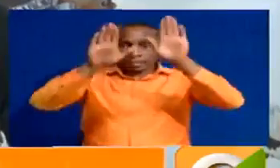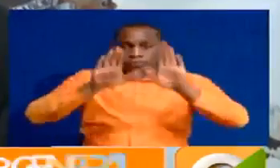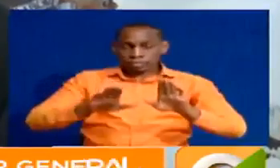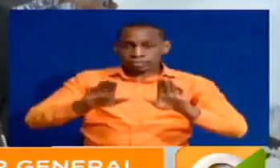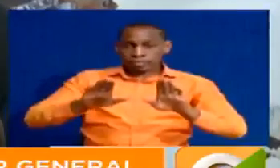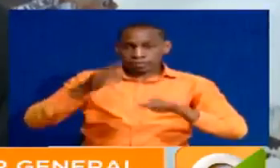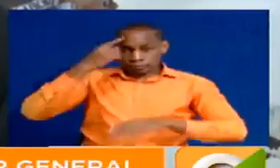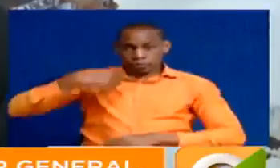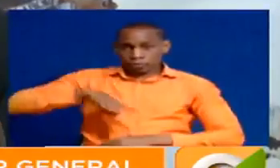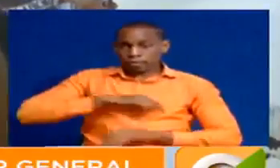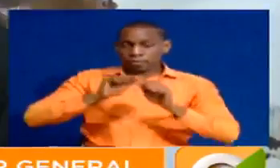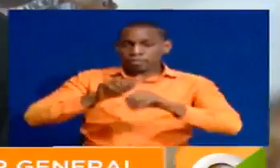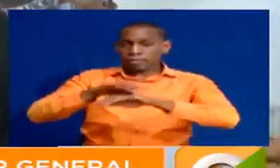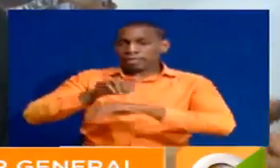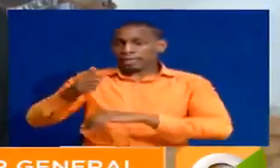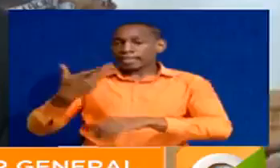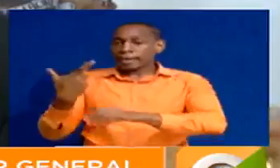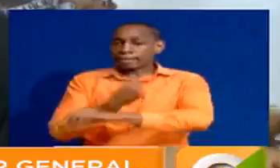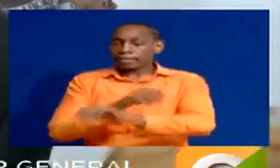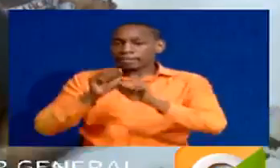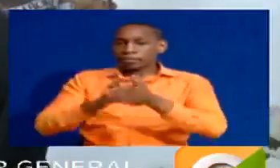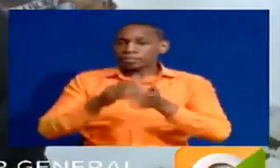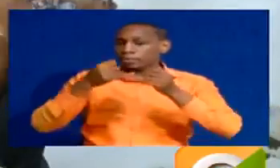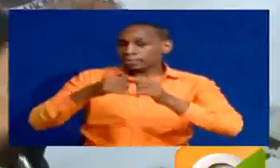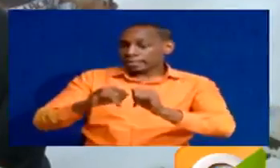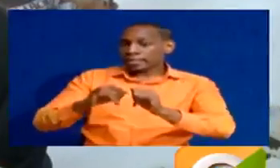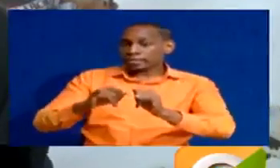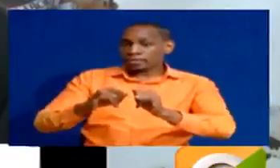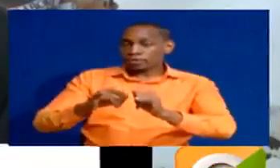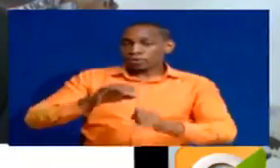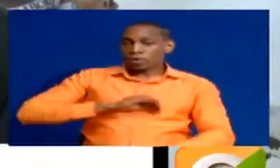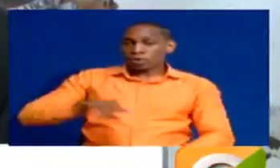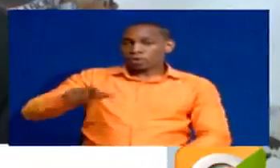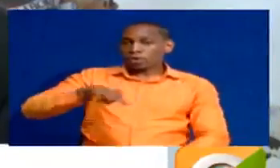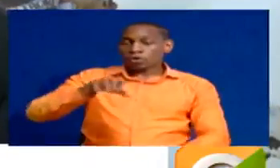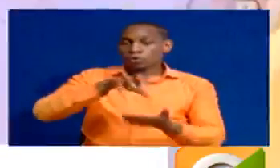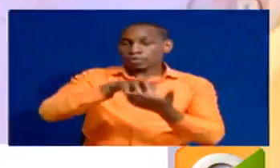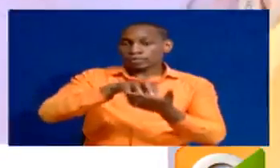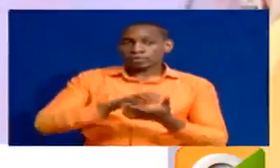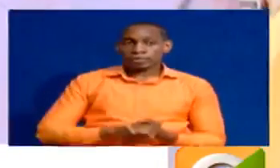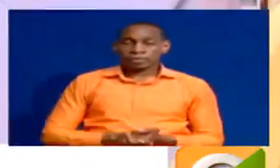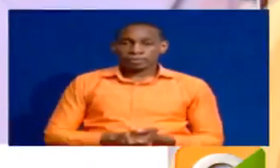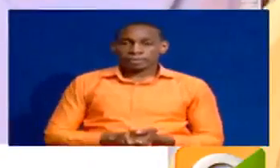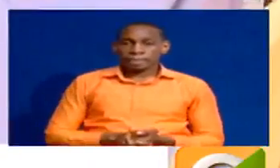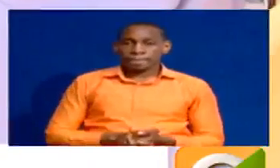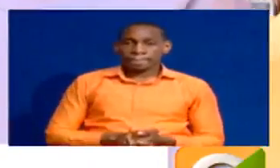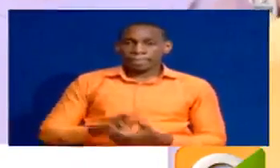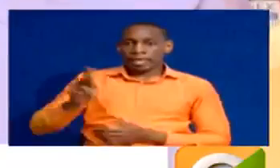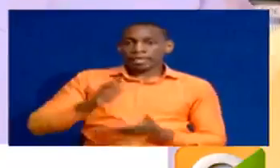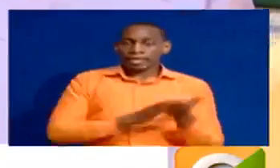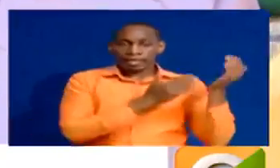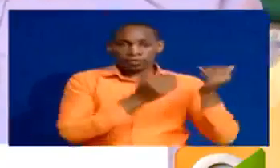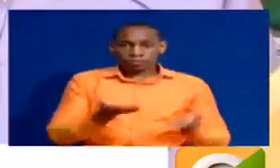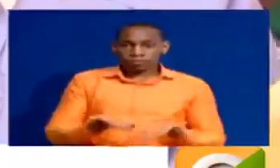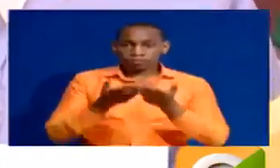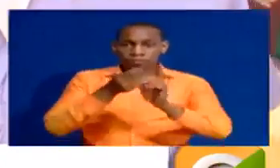us to be able to get other vaccines so that we can be able to trial those in our own local setting. Kenya is hoping to